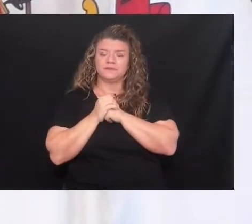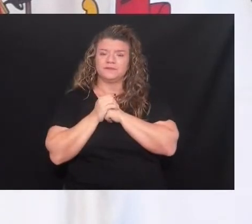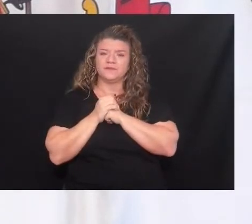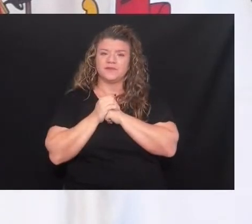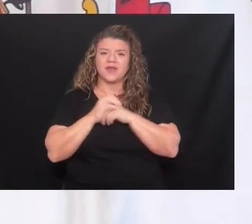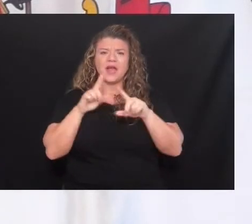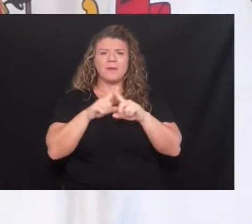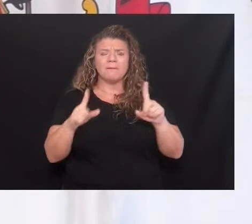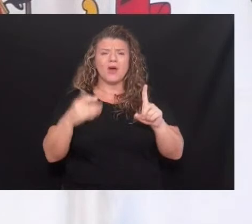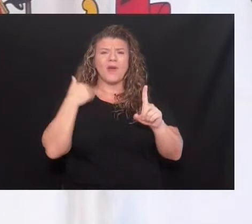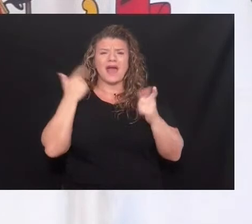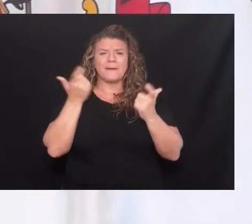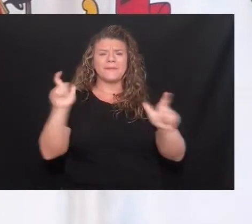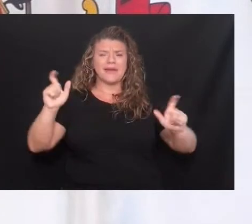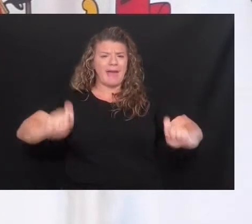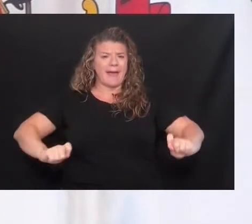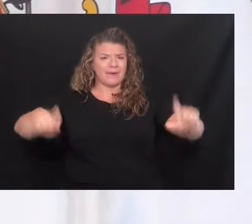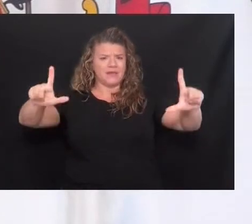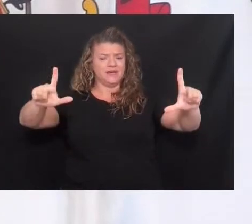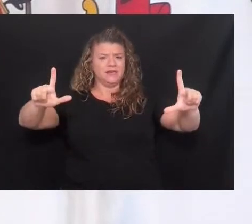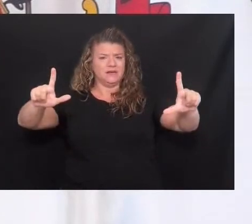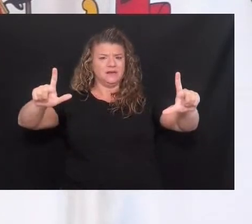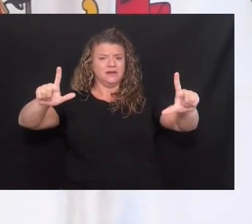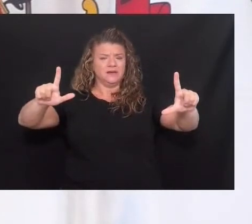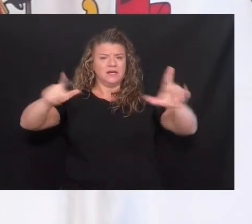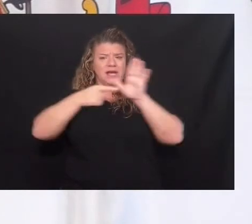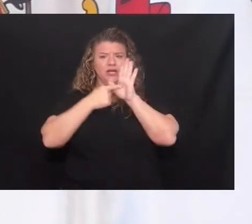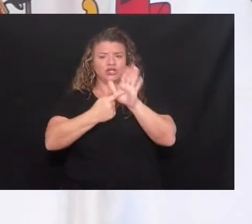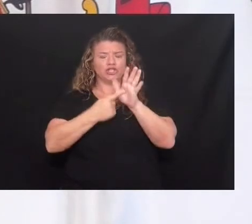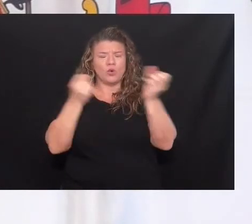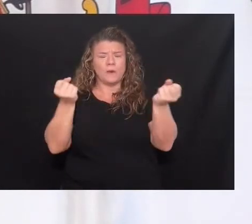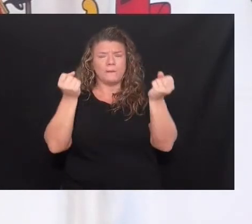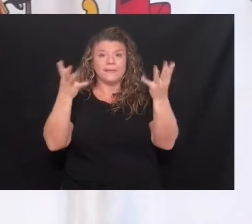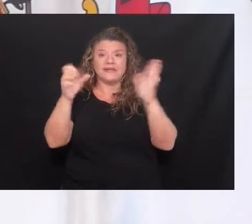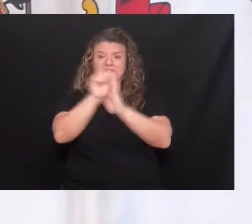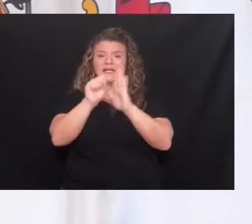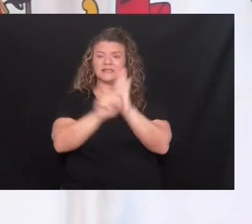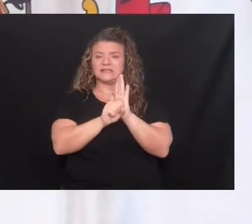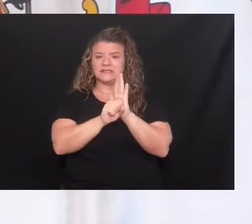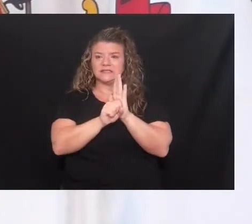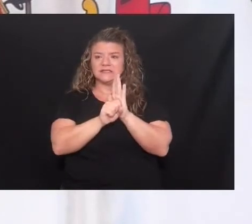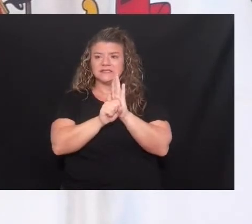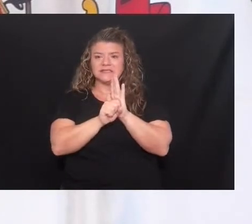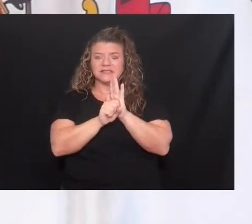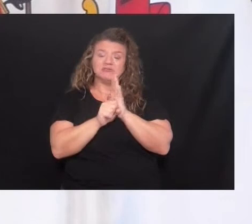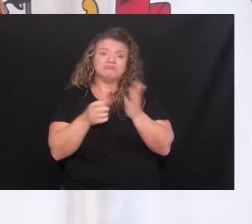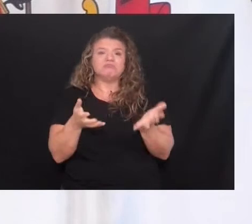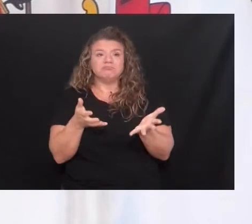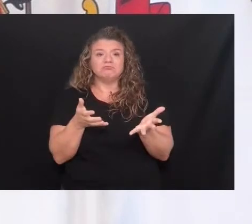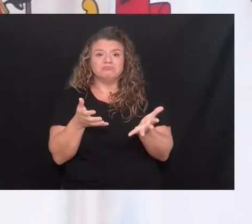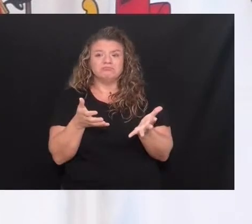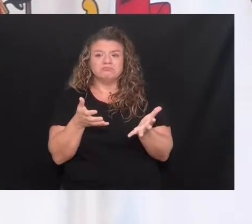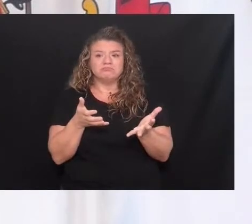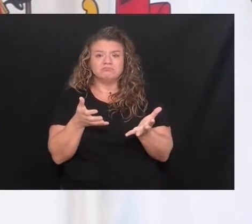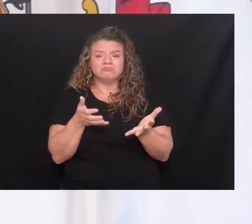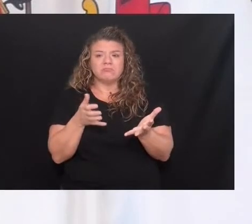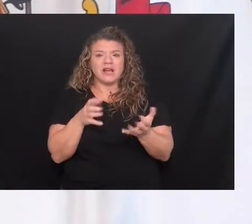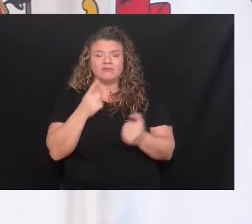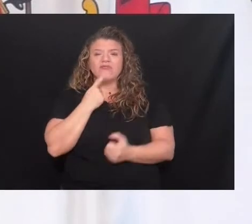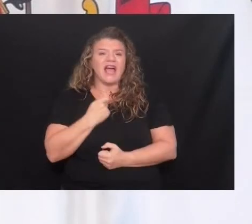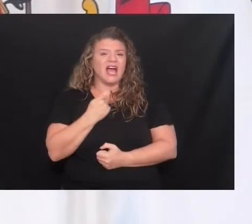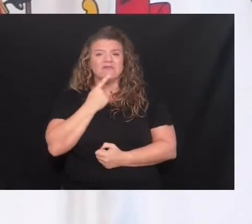it had a big map, and it showed a lot of states that were, for all practical purposes, blanketed in